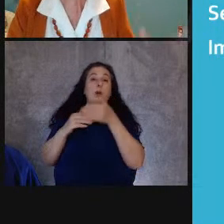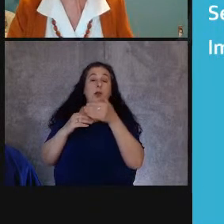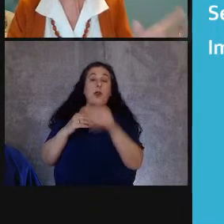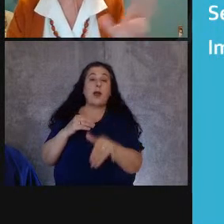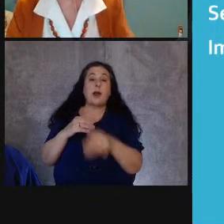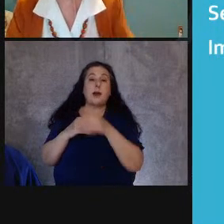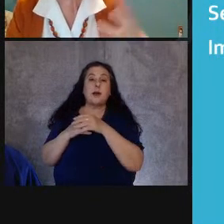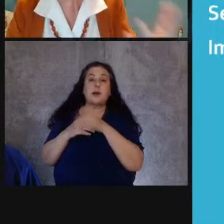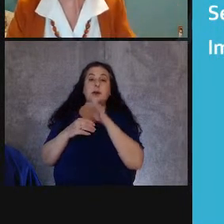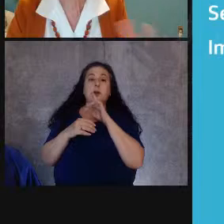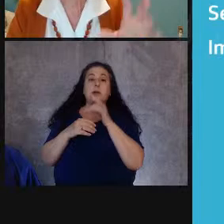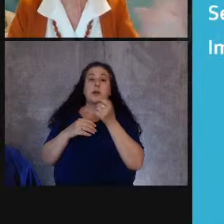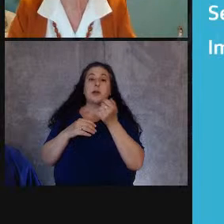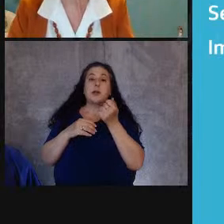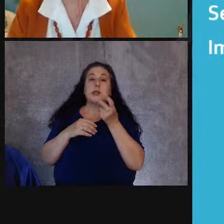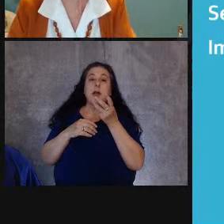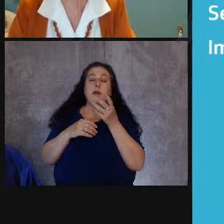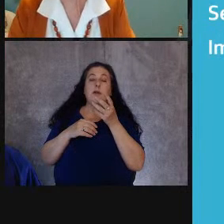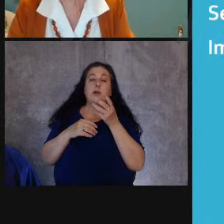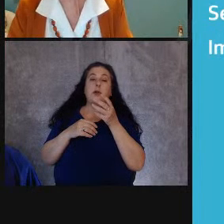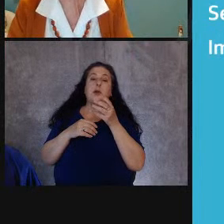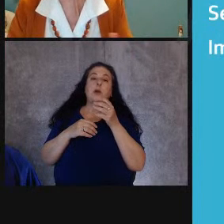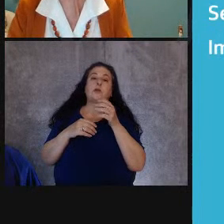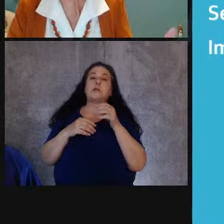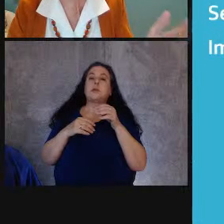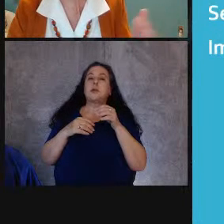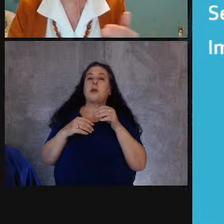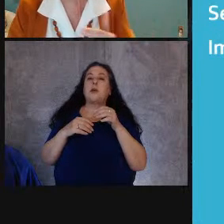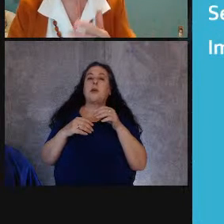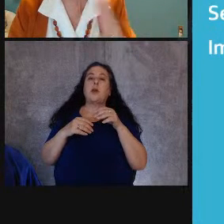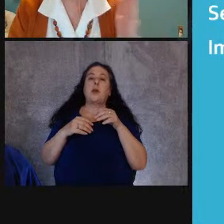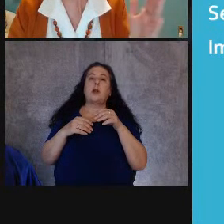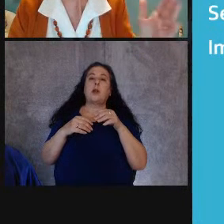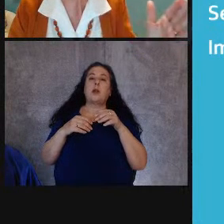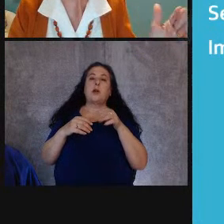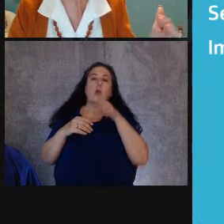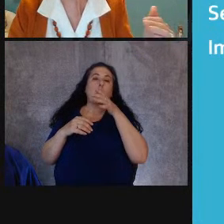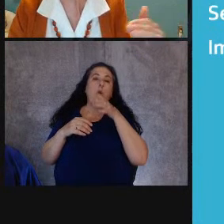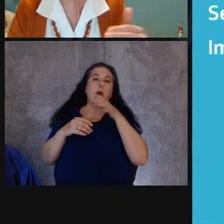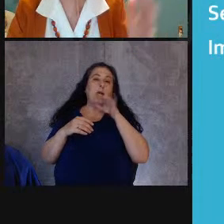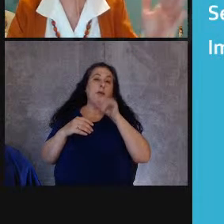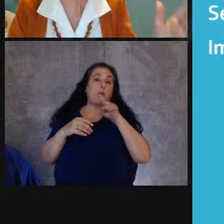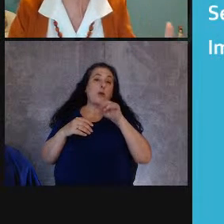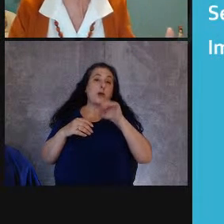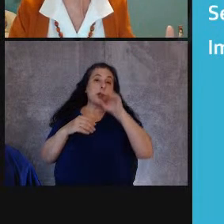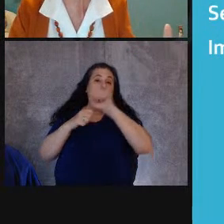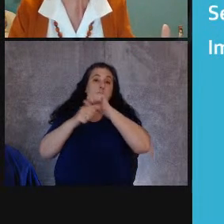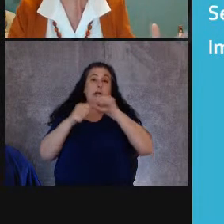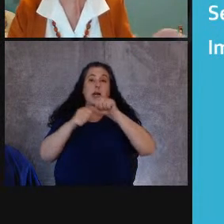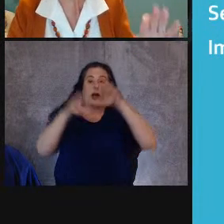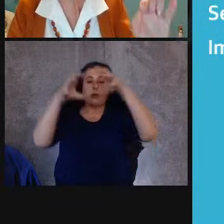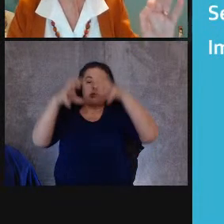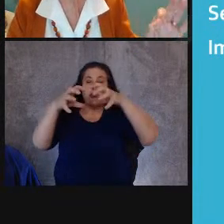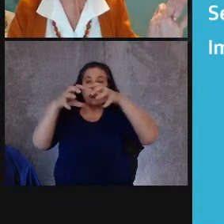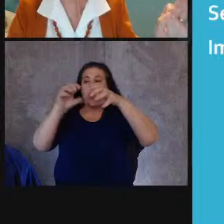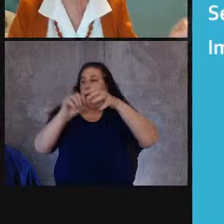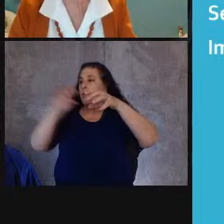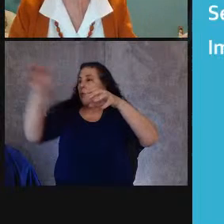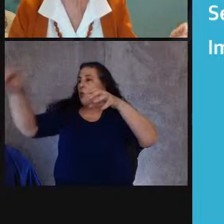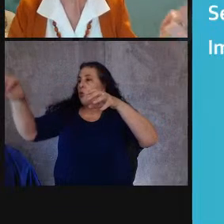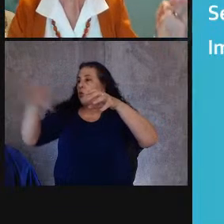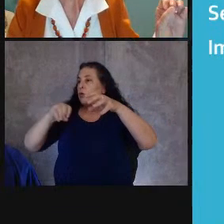that, there were a number of kind of offshoots. So, for example, in a lot of the suburbs of Chicago, I think